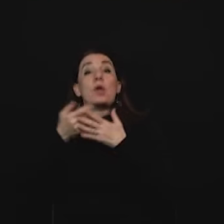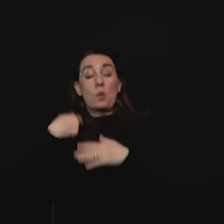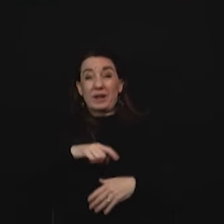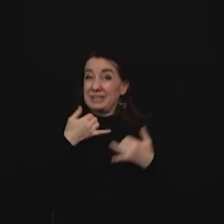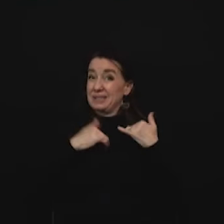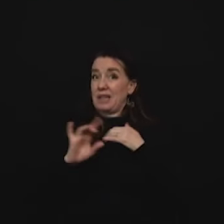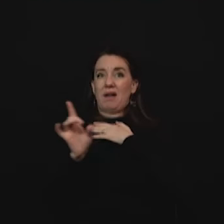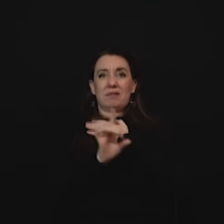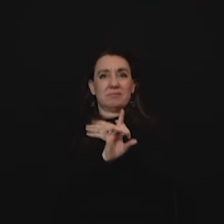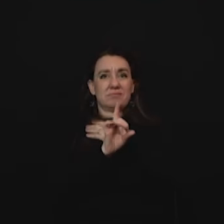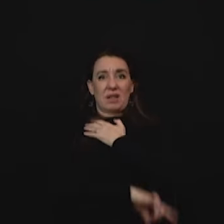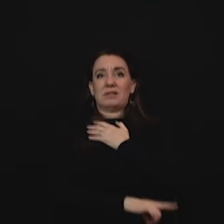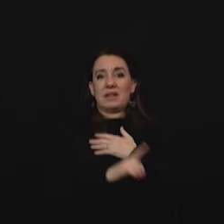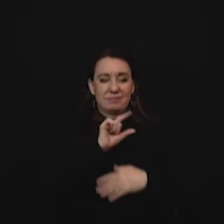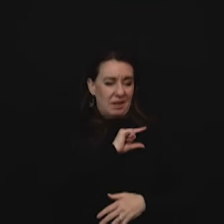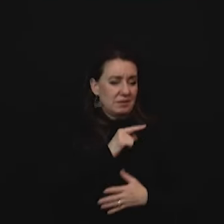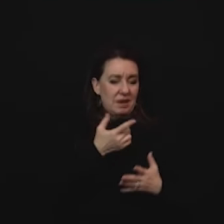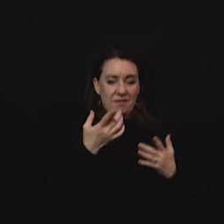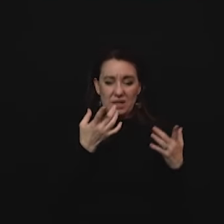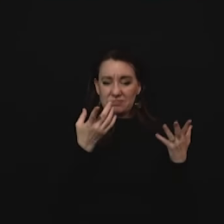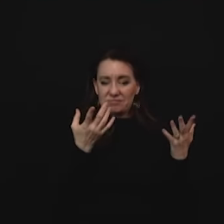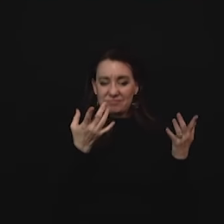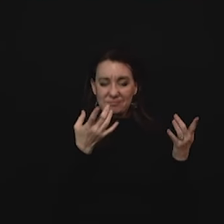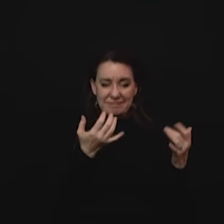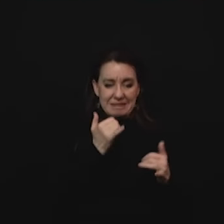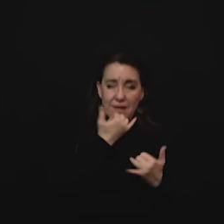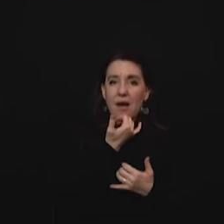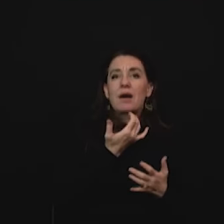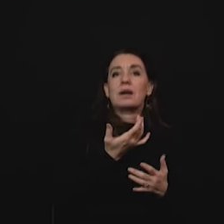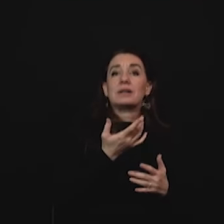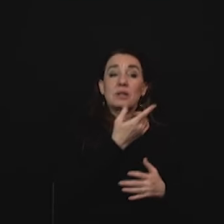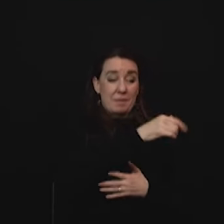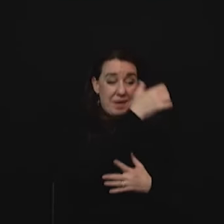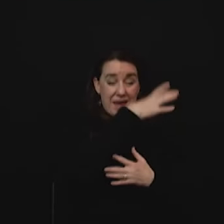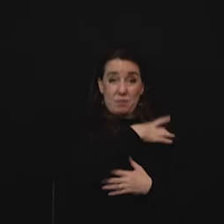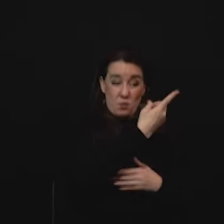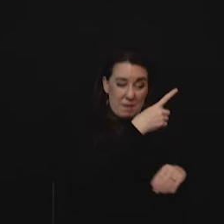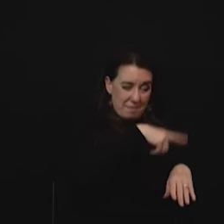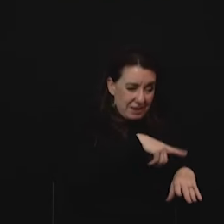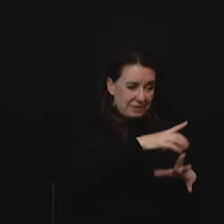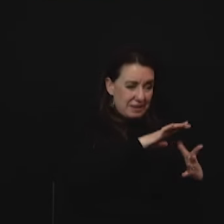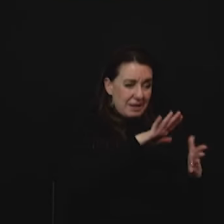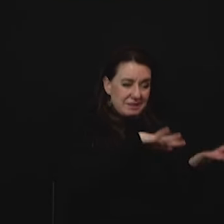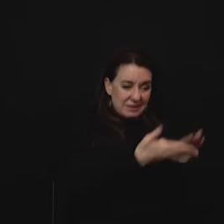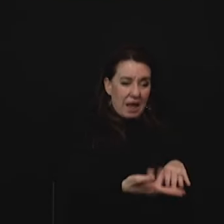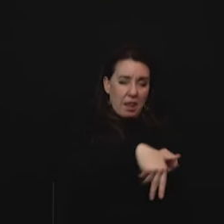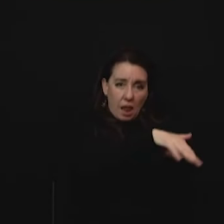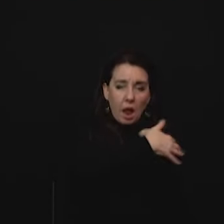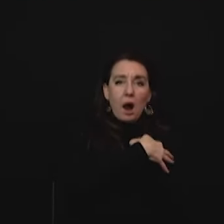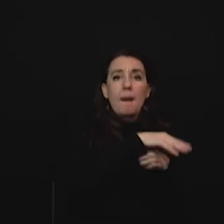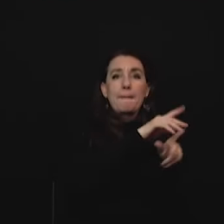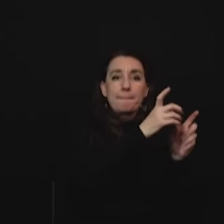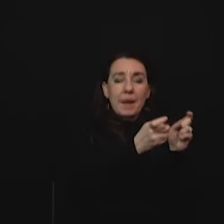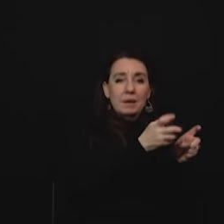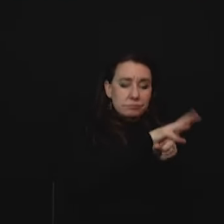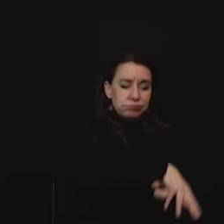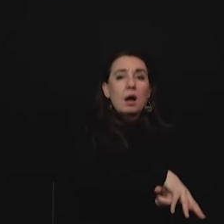of many sins. For the sin of this one man, Adam, caused death to rule over many. But even